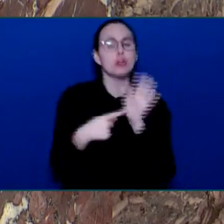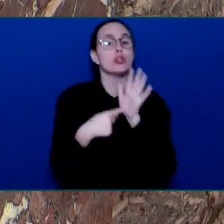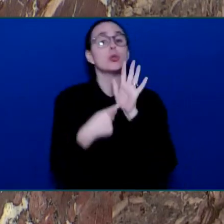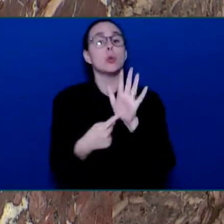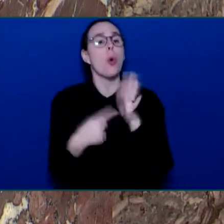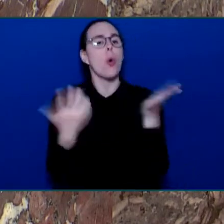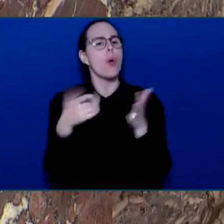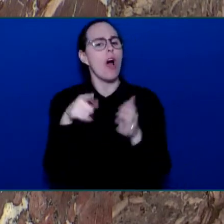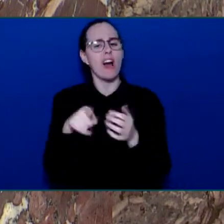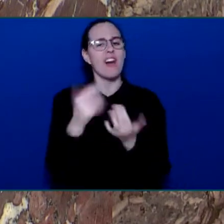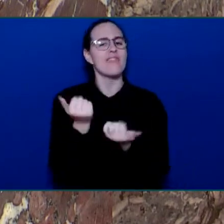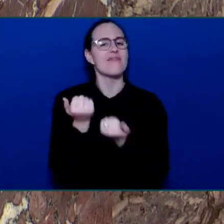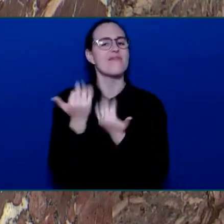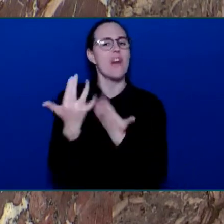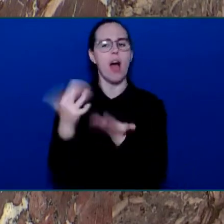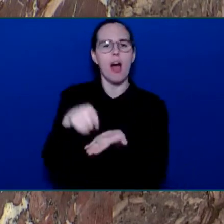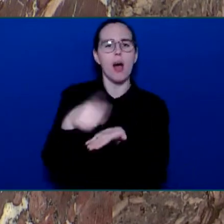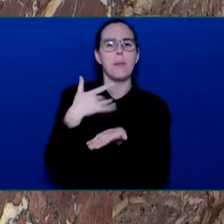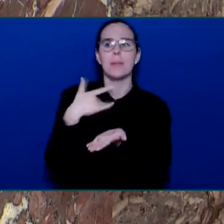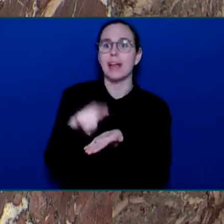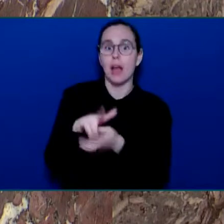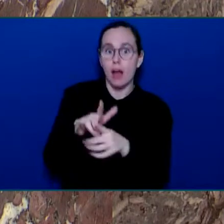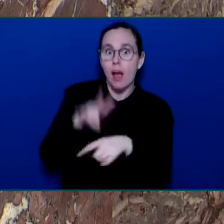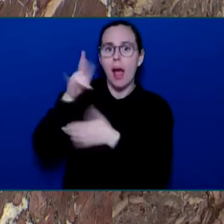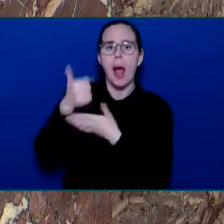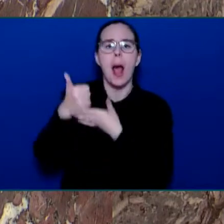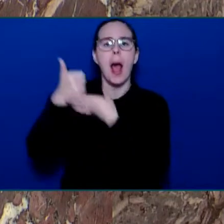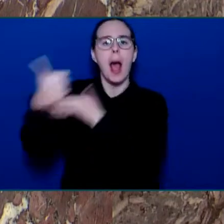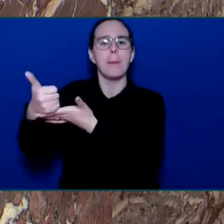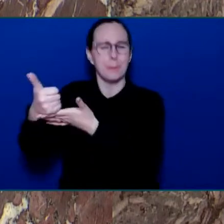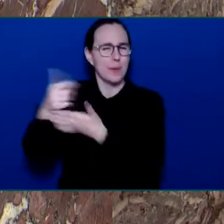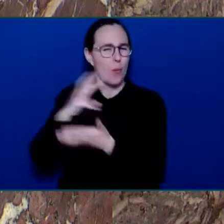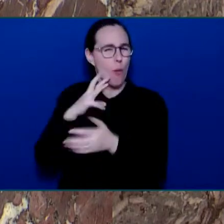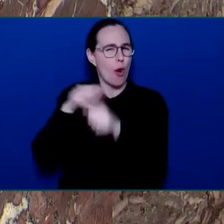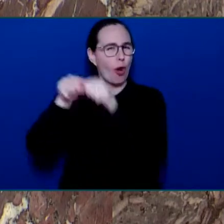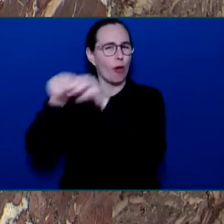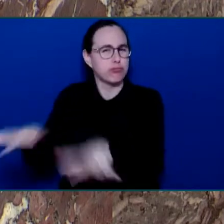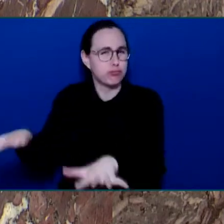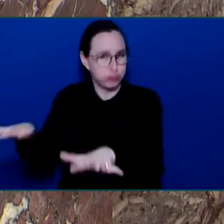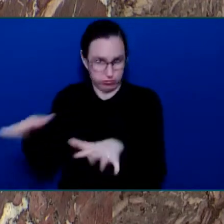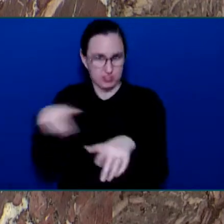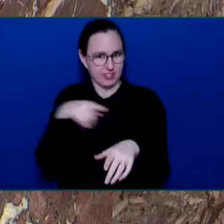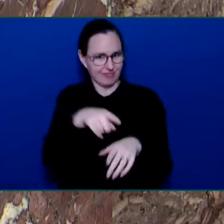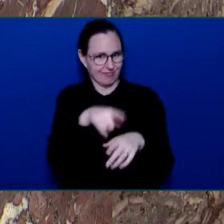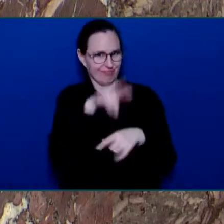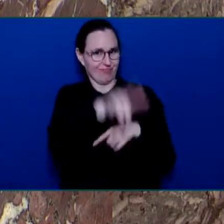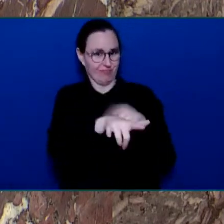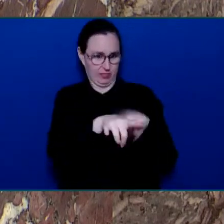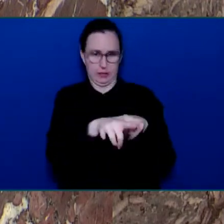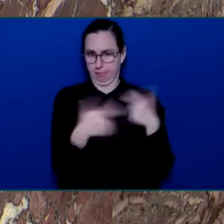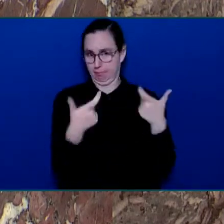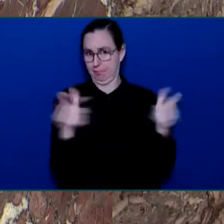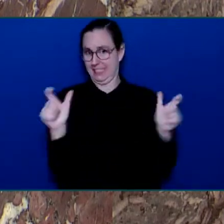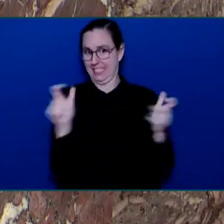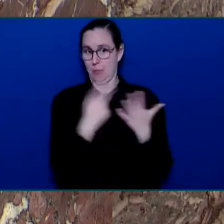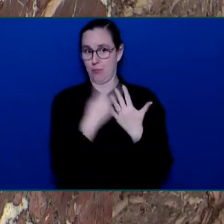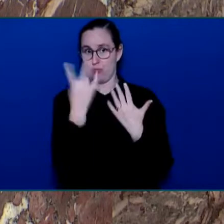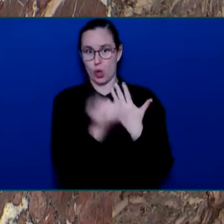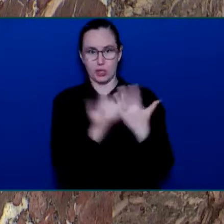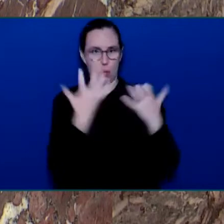other displays. This is a huge undertaking, technically, operationally,